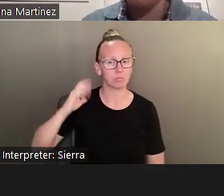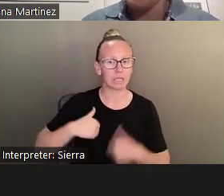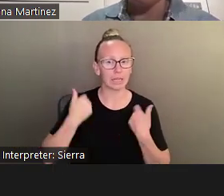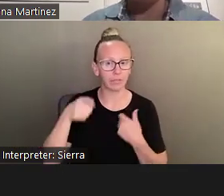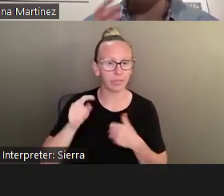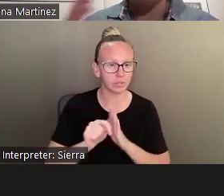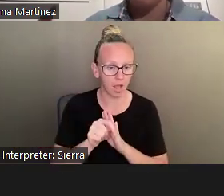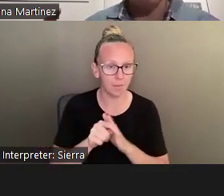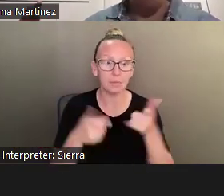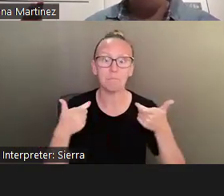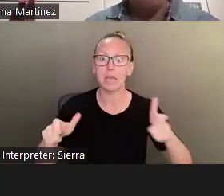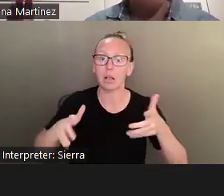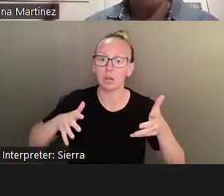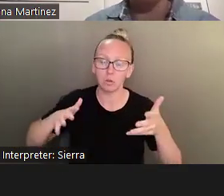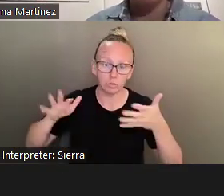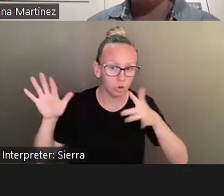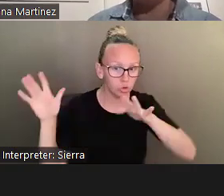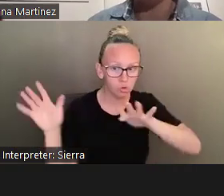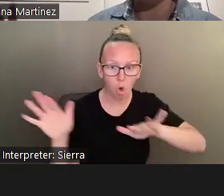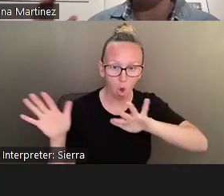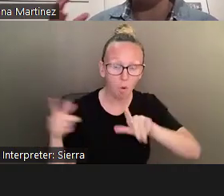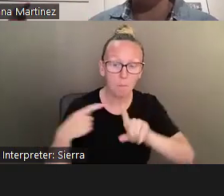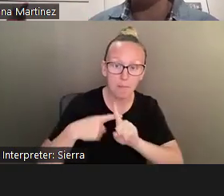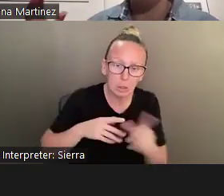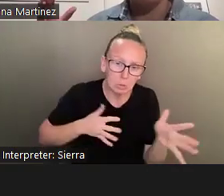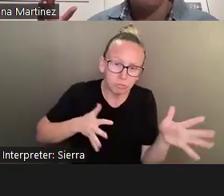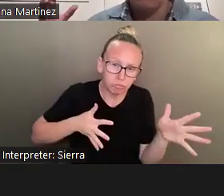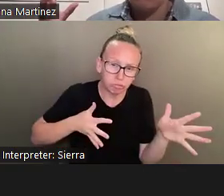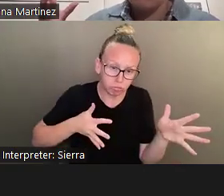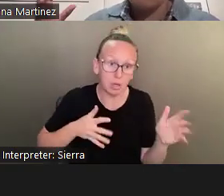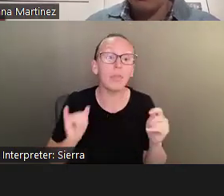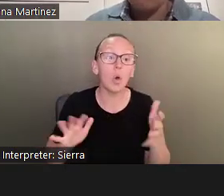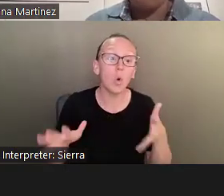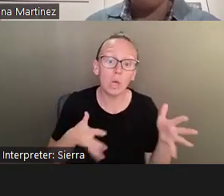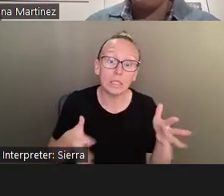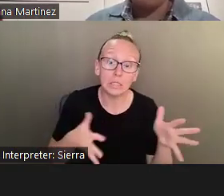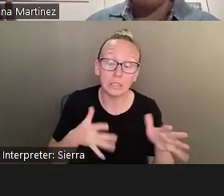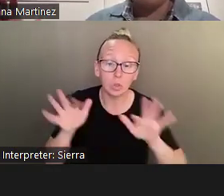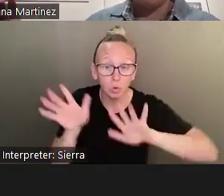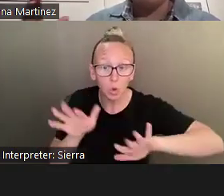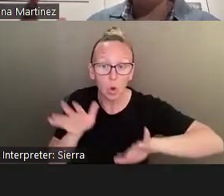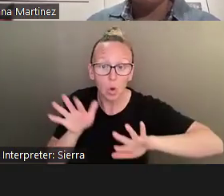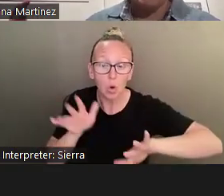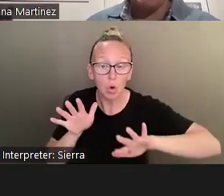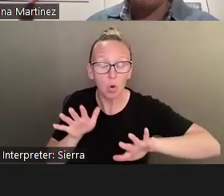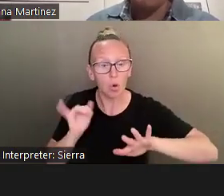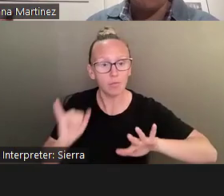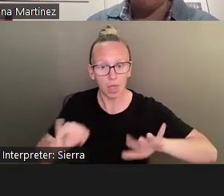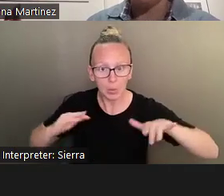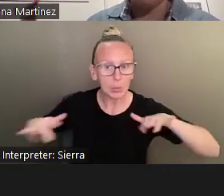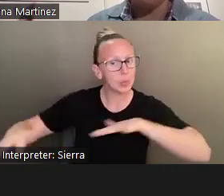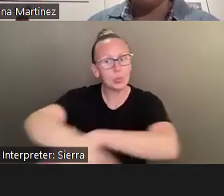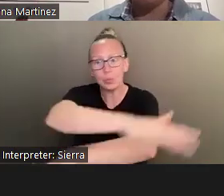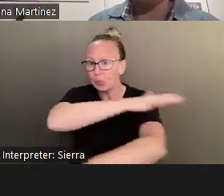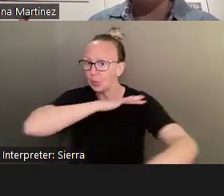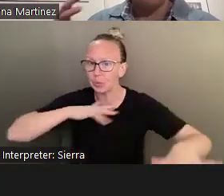snowstorm and also really strong wind conditions. And the wind and the snow, the movement of the snow